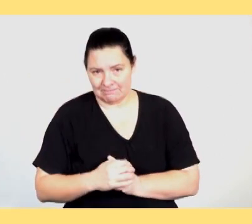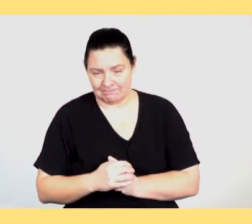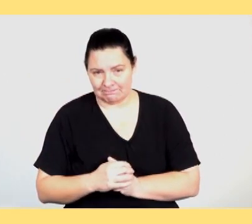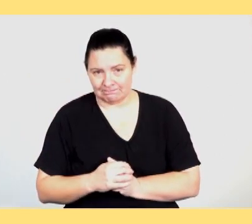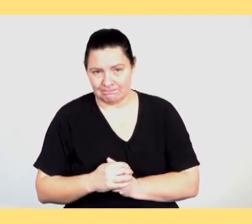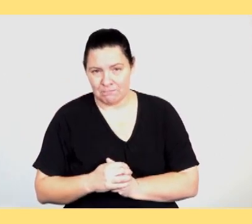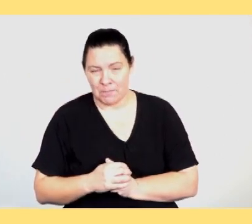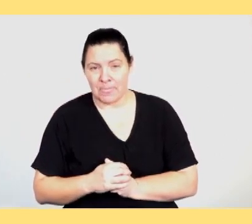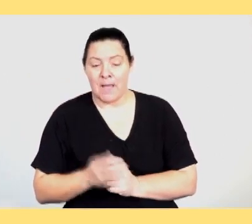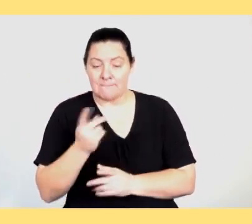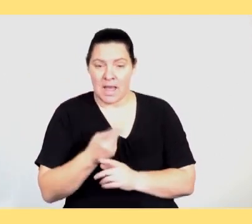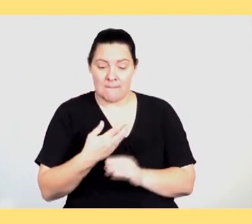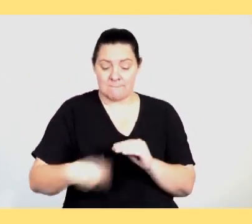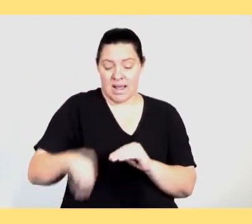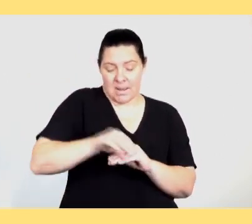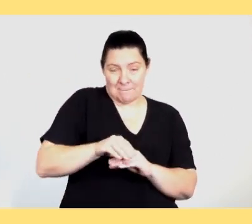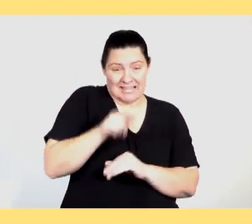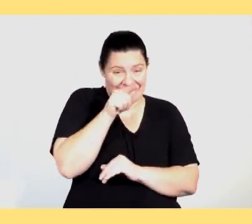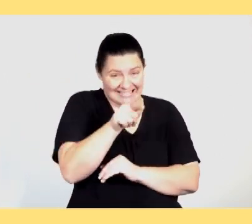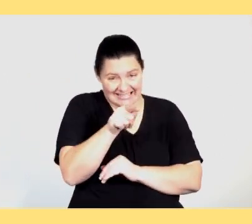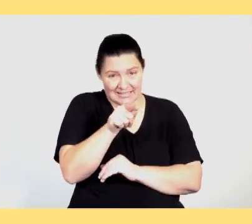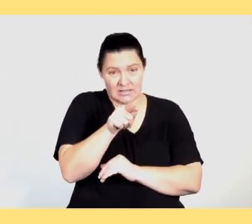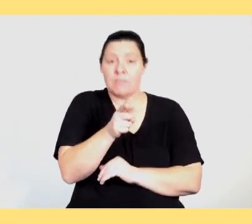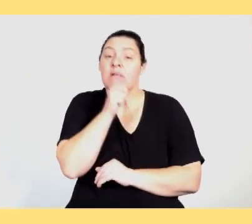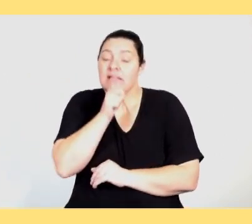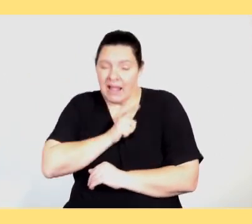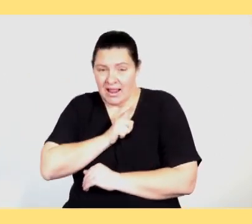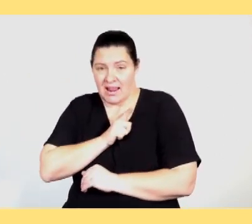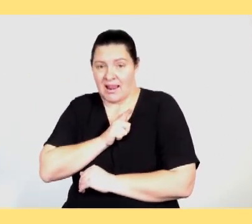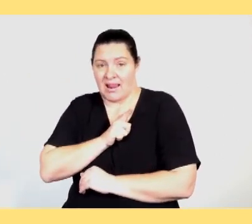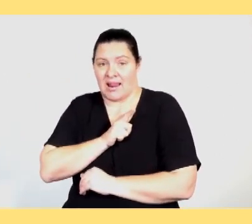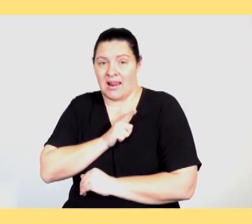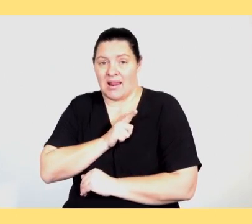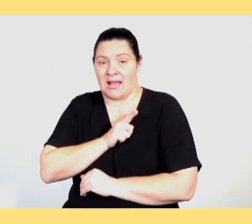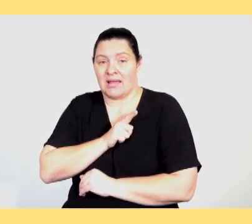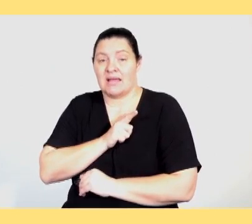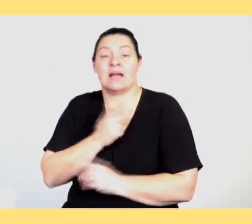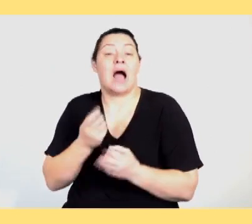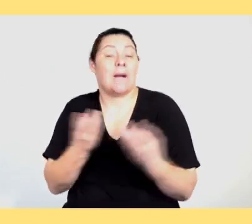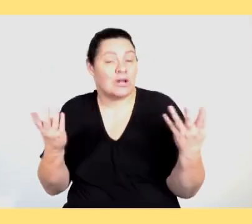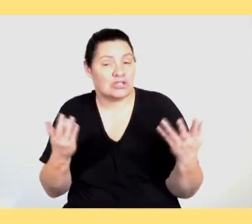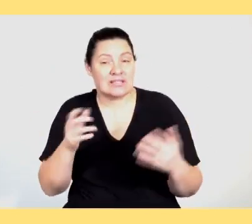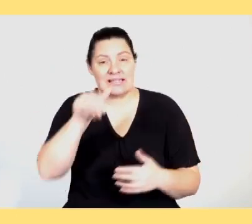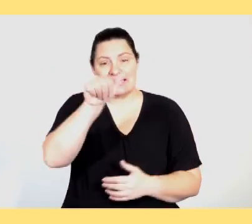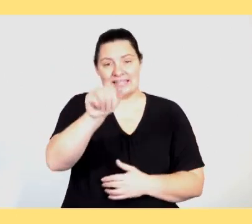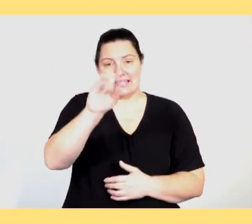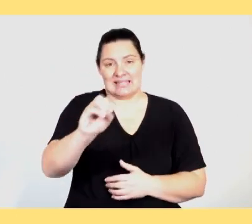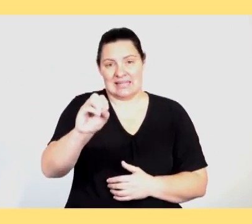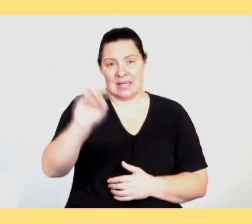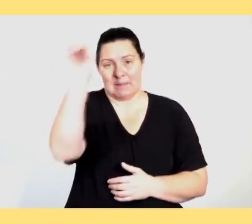100%. And my markup, in this case, I'm told that my markup is